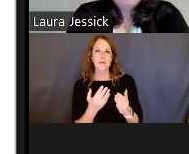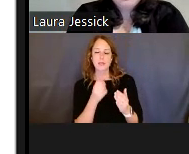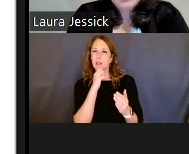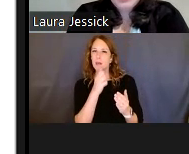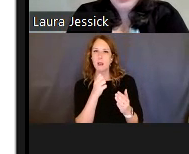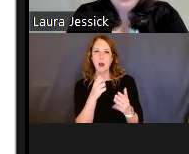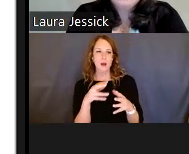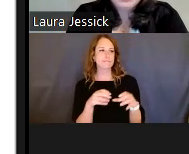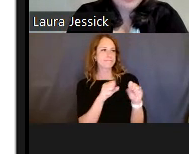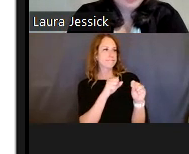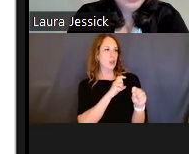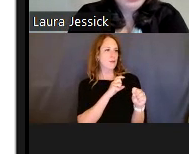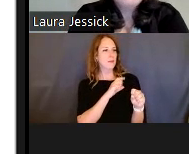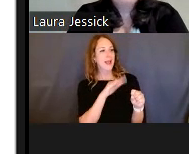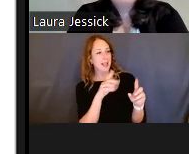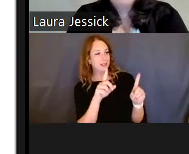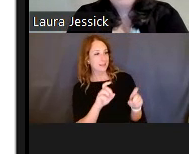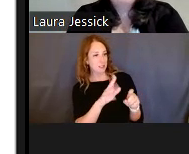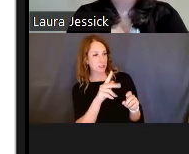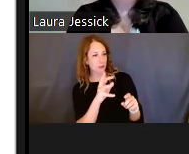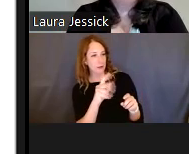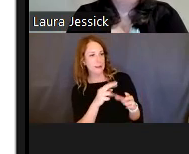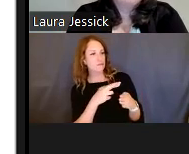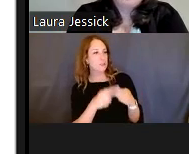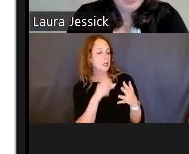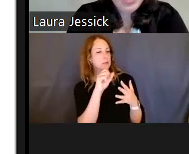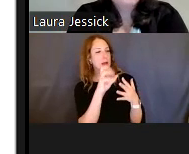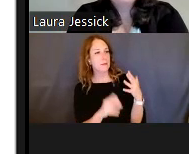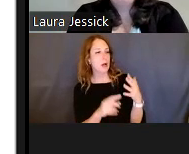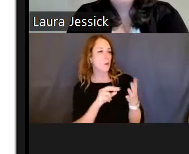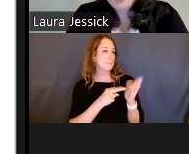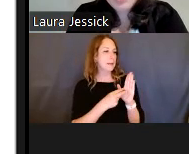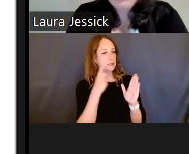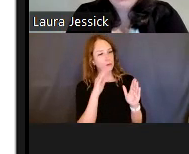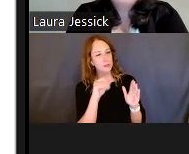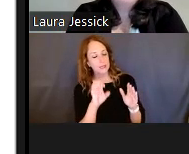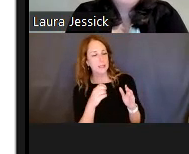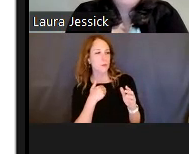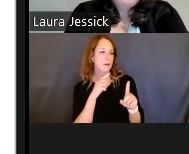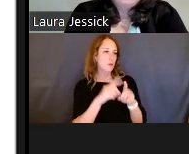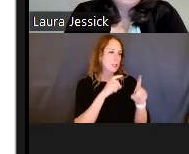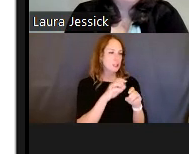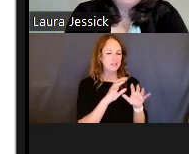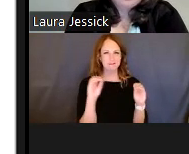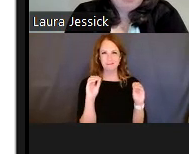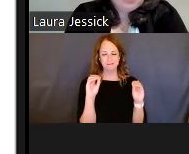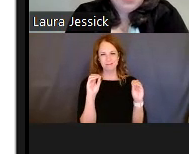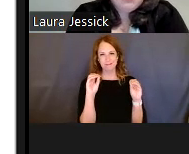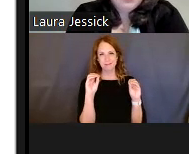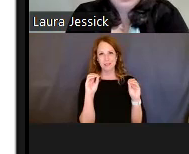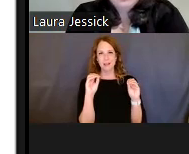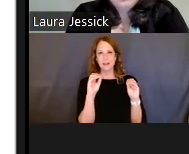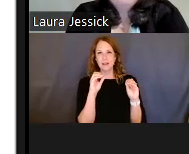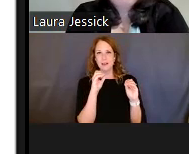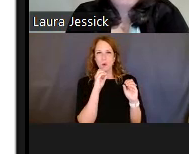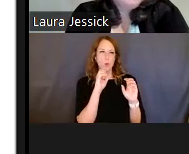law enforcement by saying, hey, we tested your kit, here's the results, here's what that means for your case, we have all these questions for you, and we're not going to